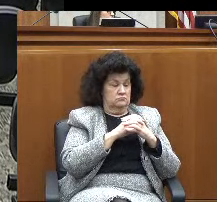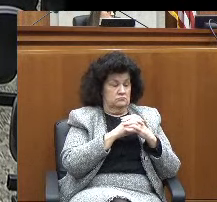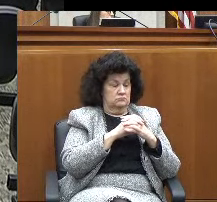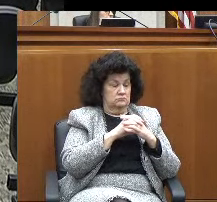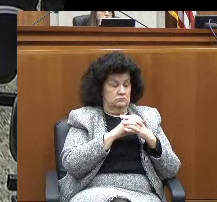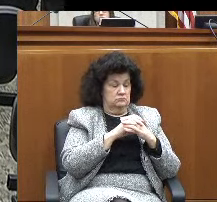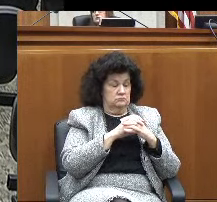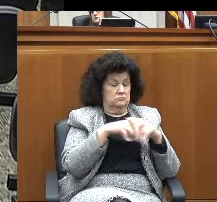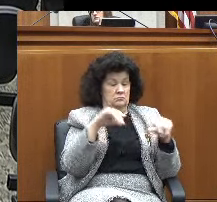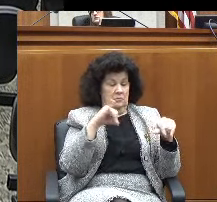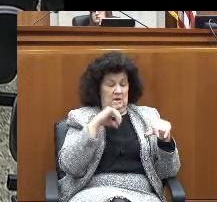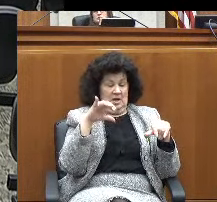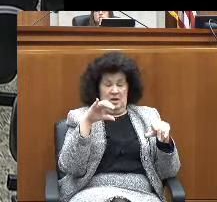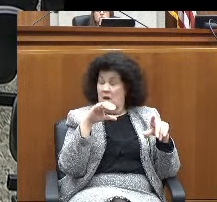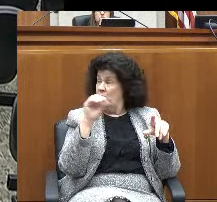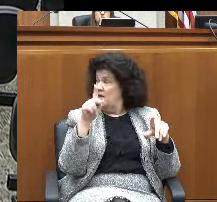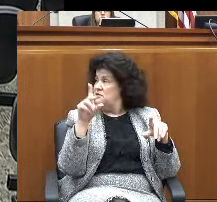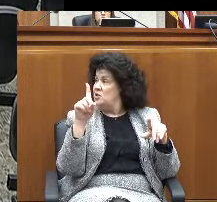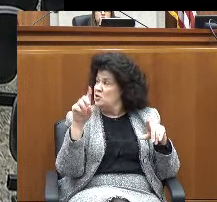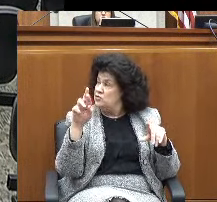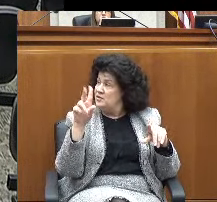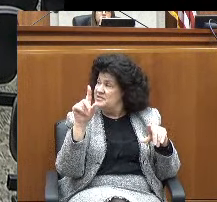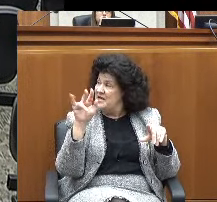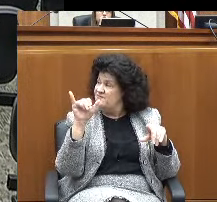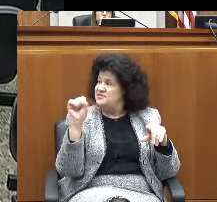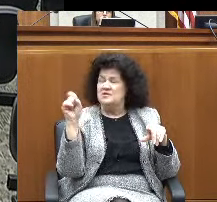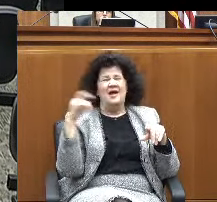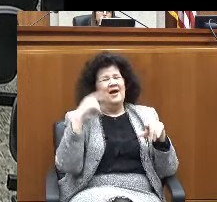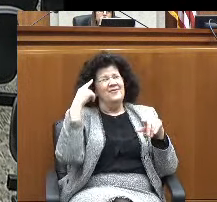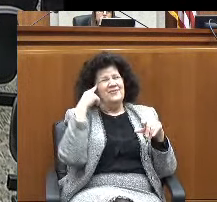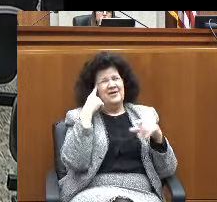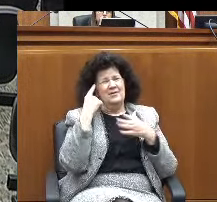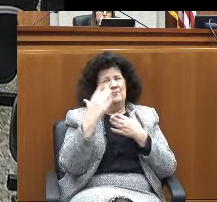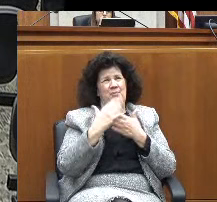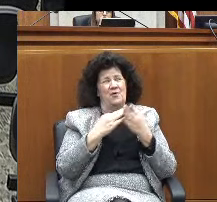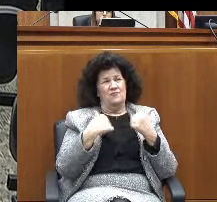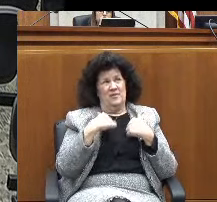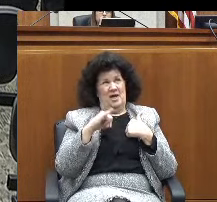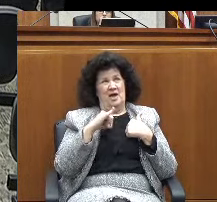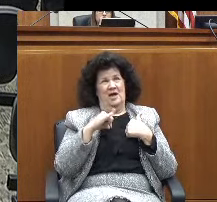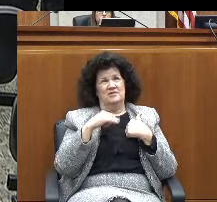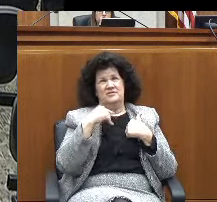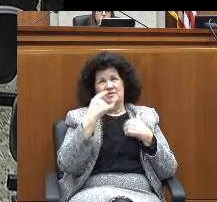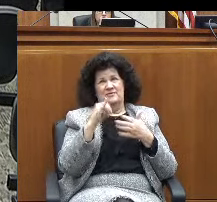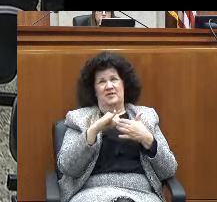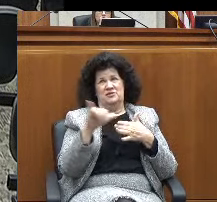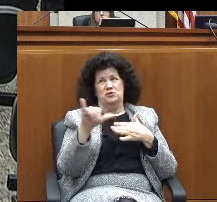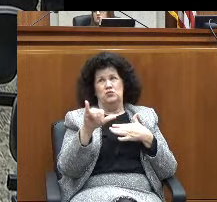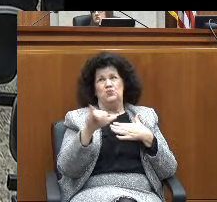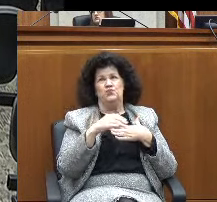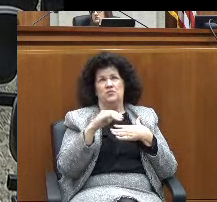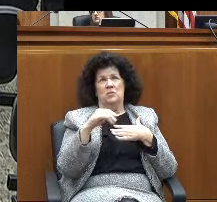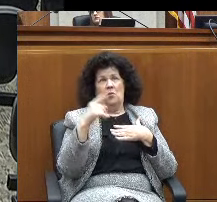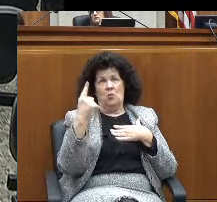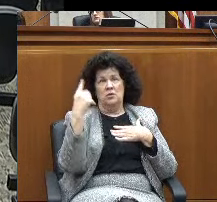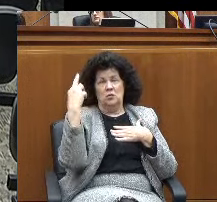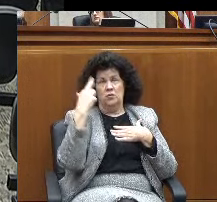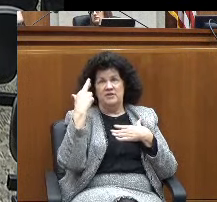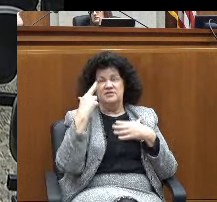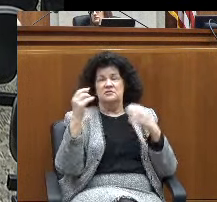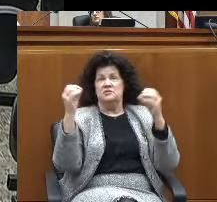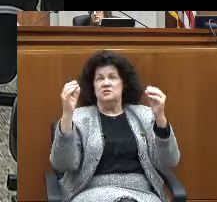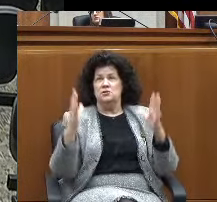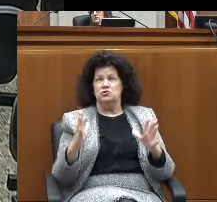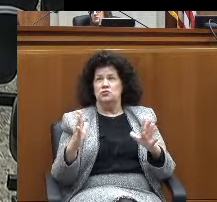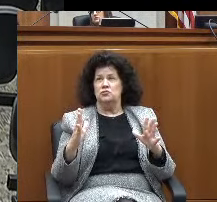it. I guess like part of me thinks that and I think I voiced this as well, I think that one of the reasons that